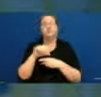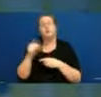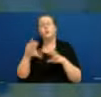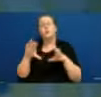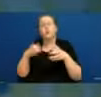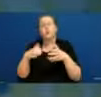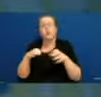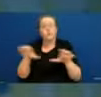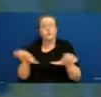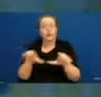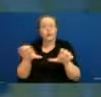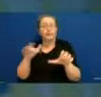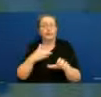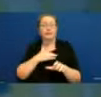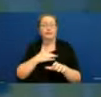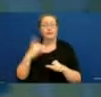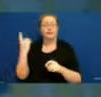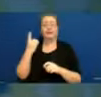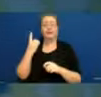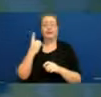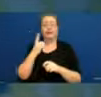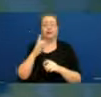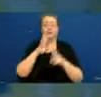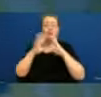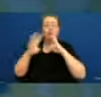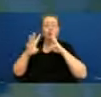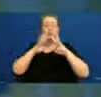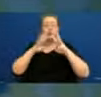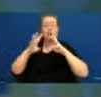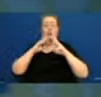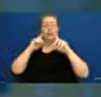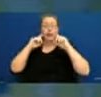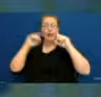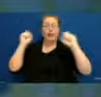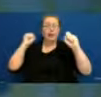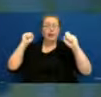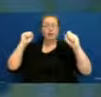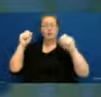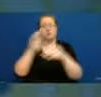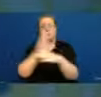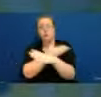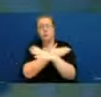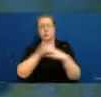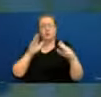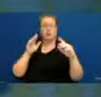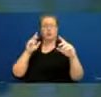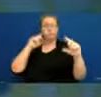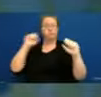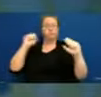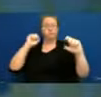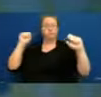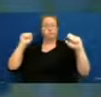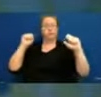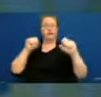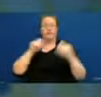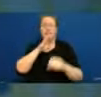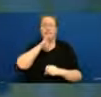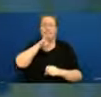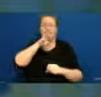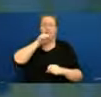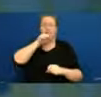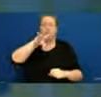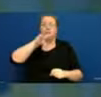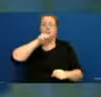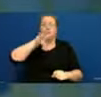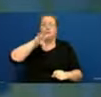activities, the music is very loud and there's somebody who's talking very loud to give you the instructions of what to do. And this can very